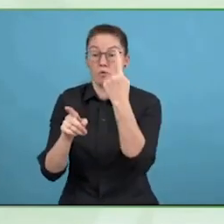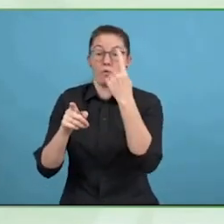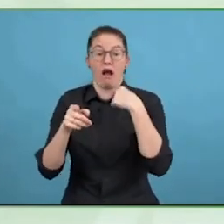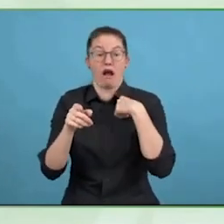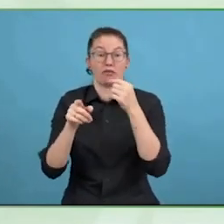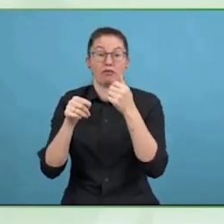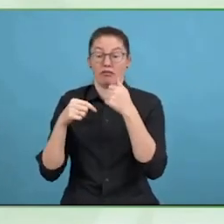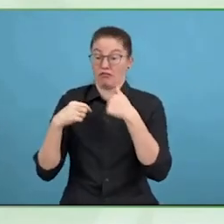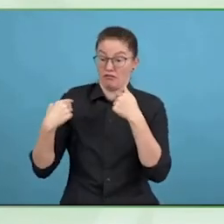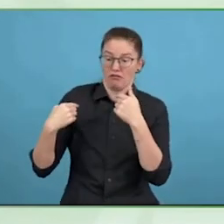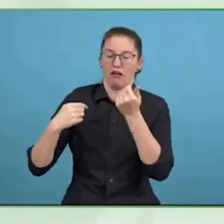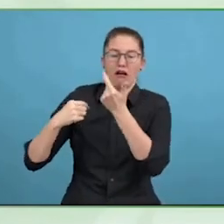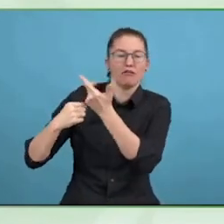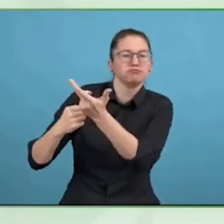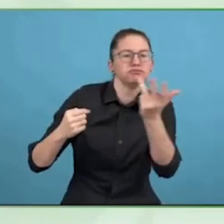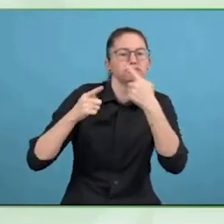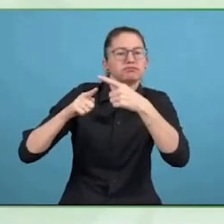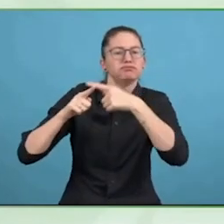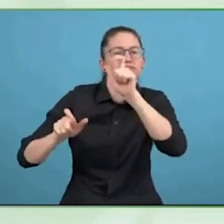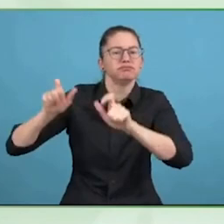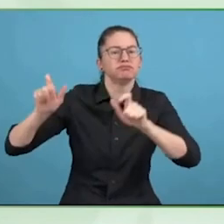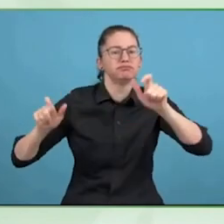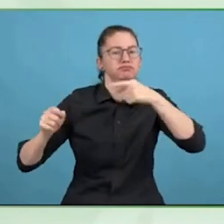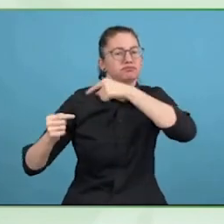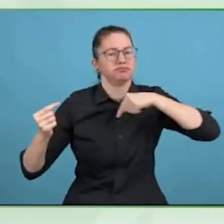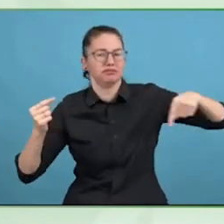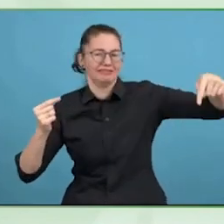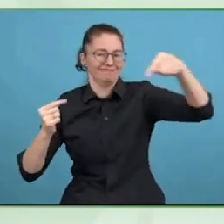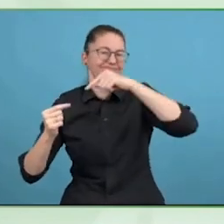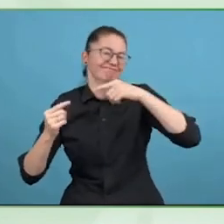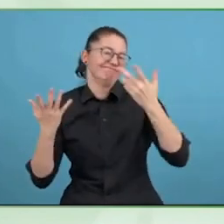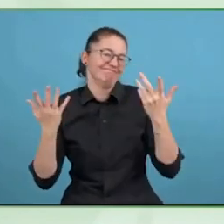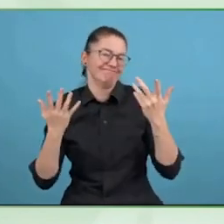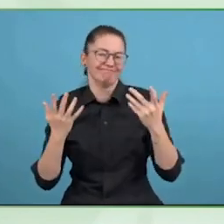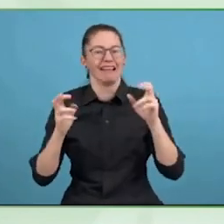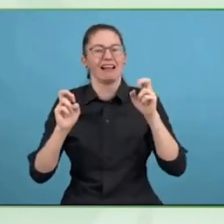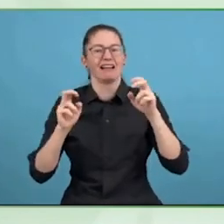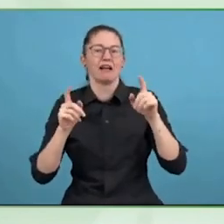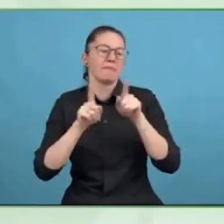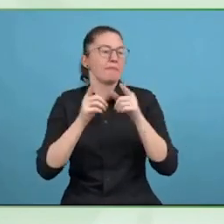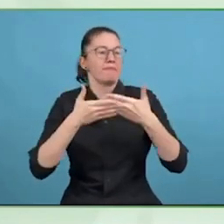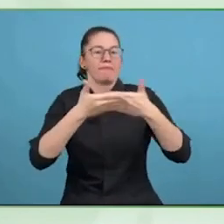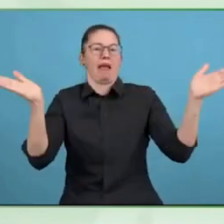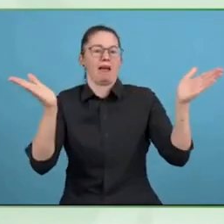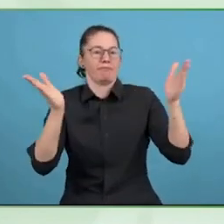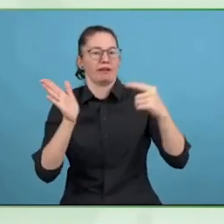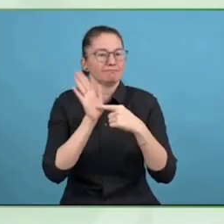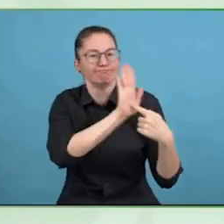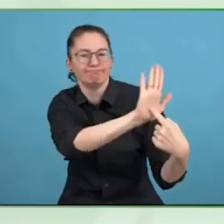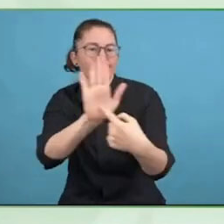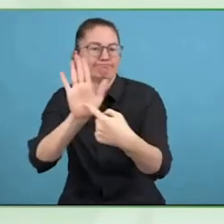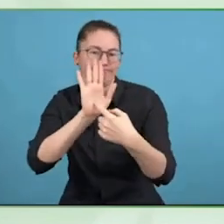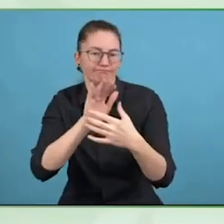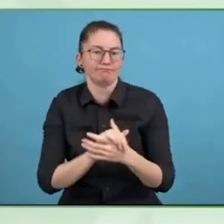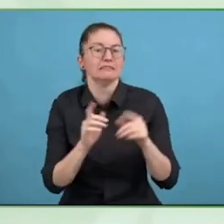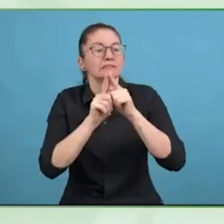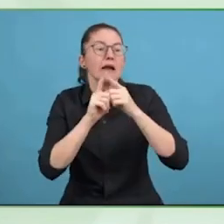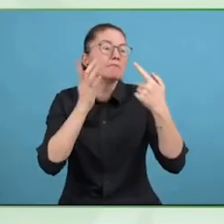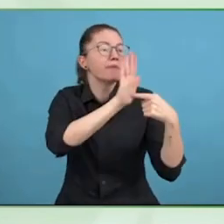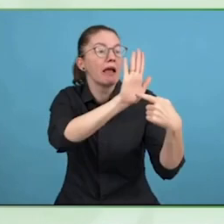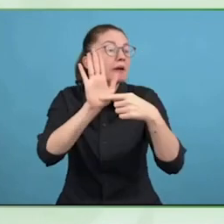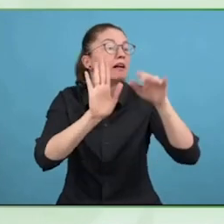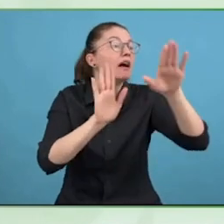let's say, also open solutions, or at least share the knowledge.